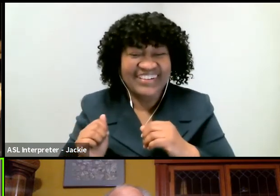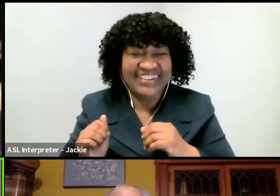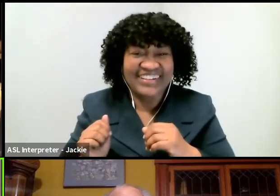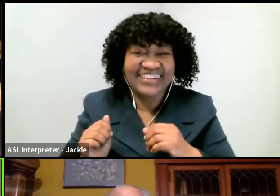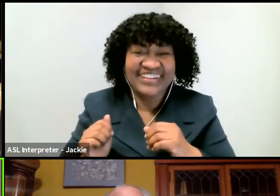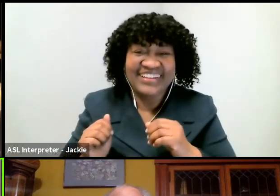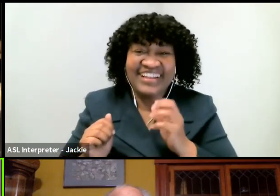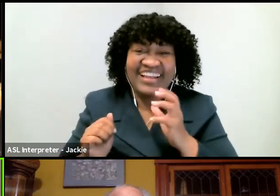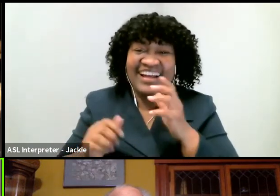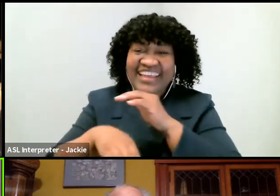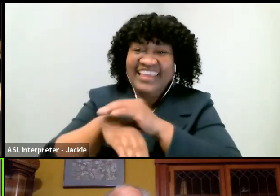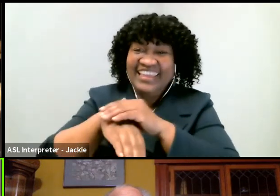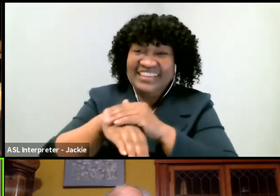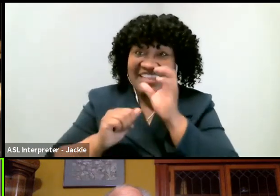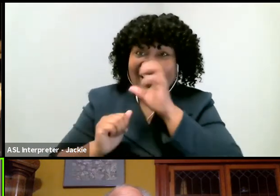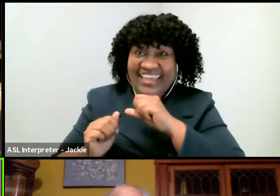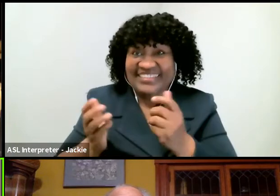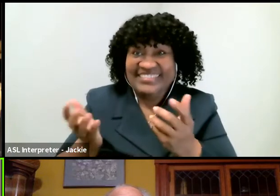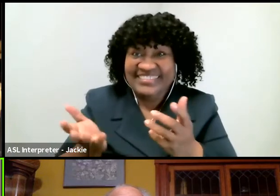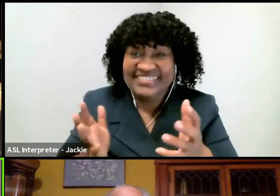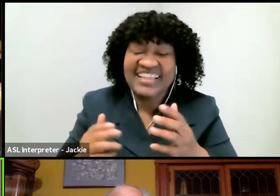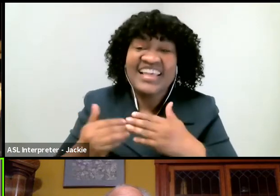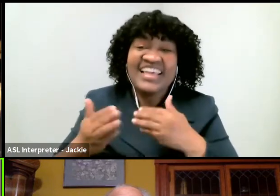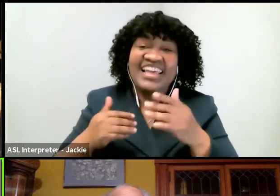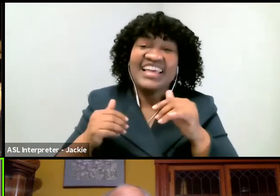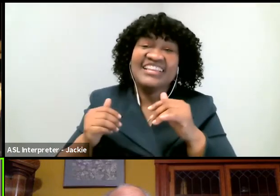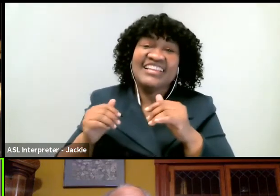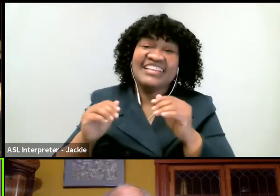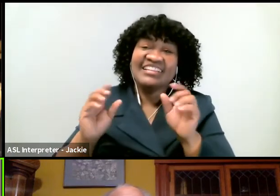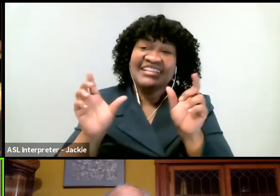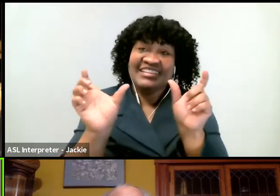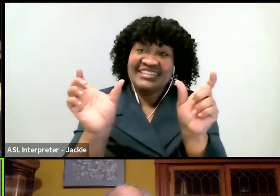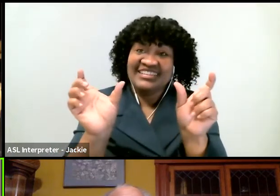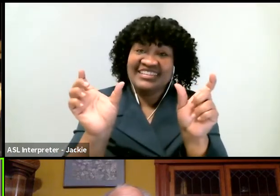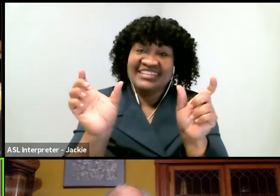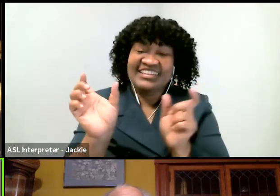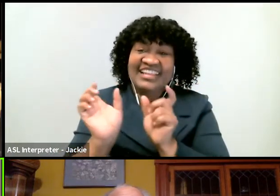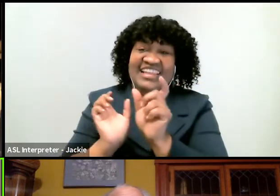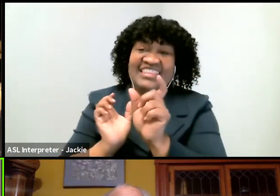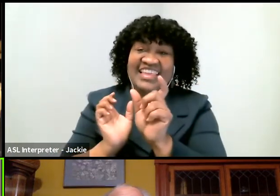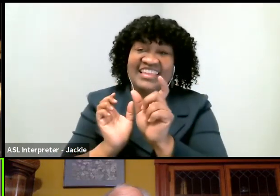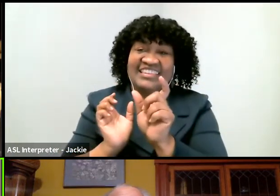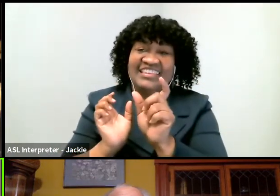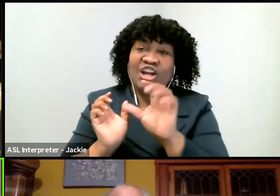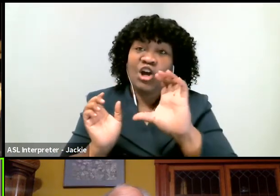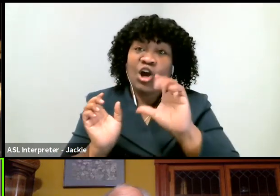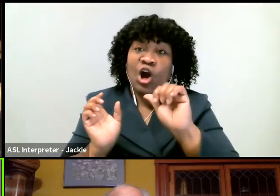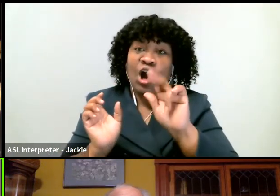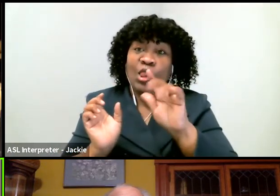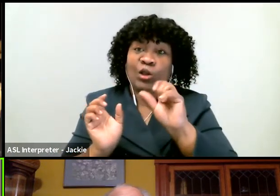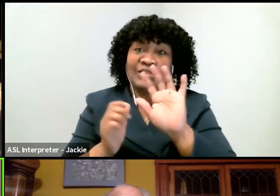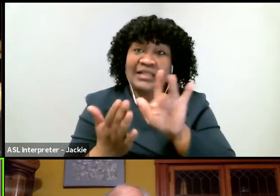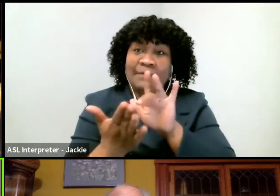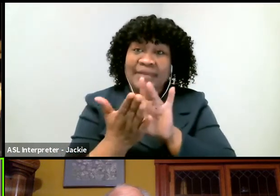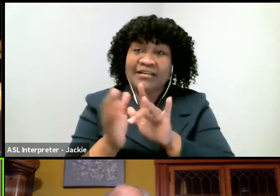you know, English, I guess. And in between is this Hispanic name, Carlos. So